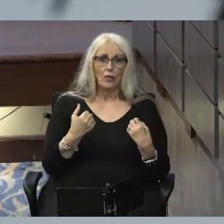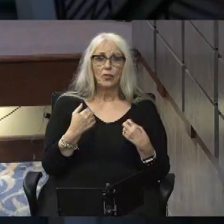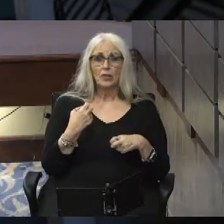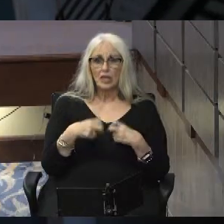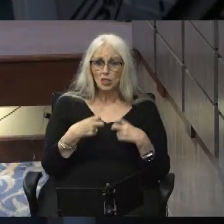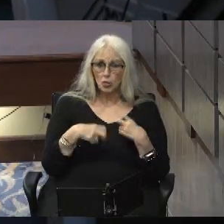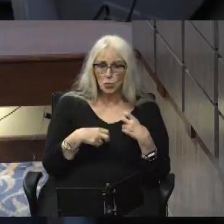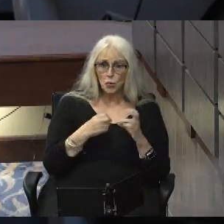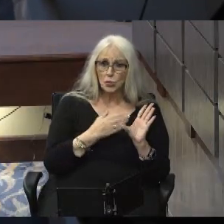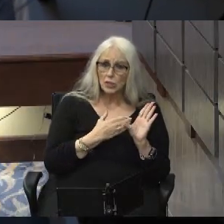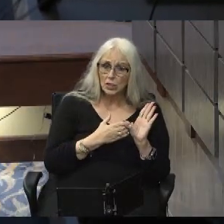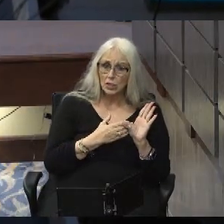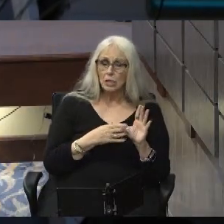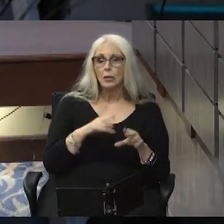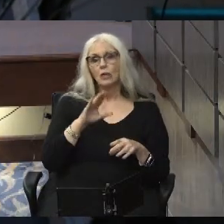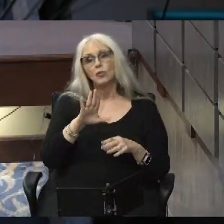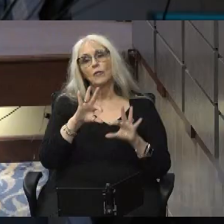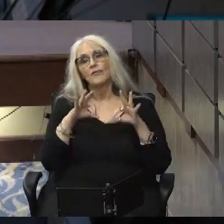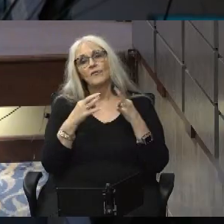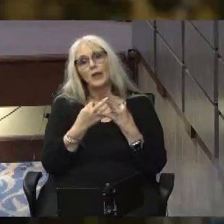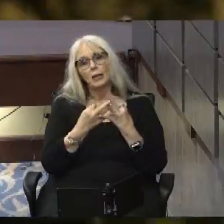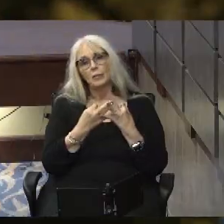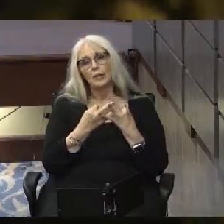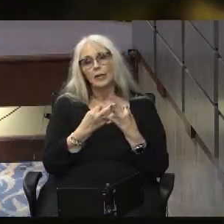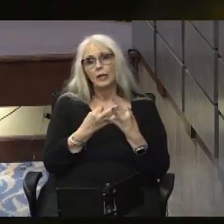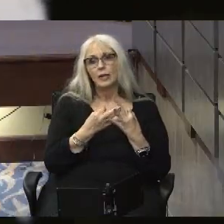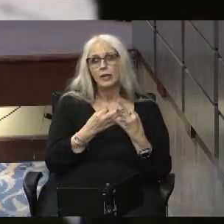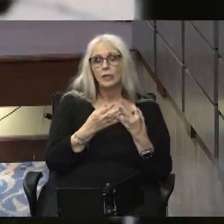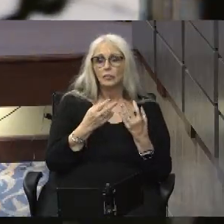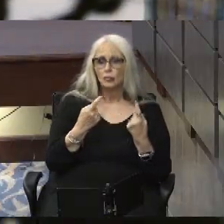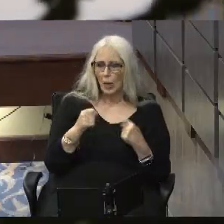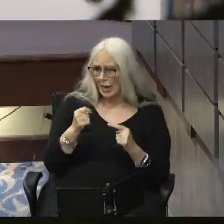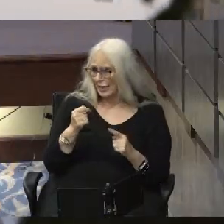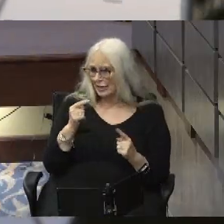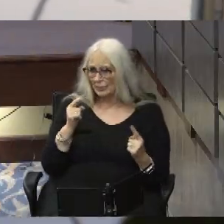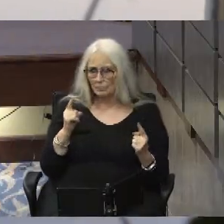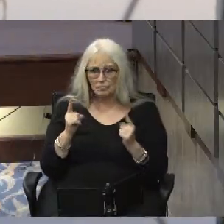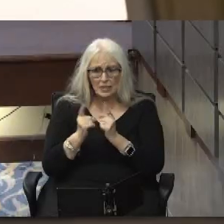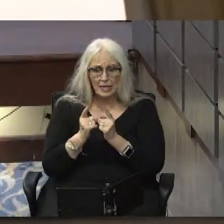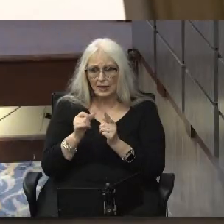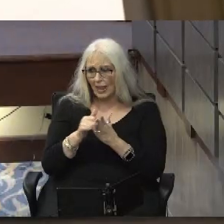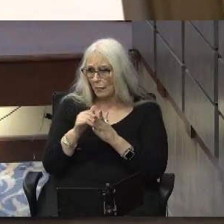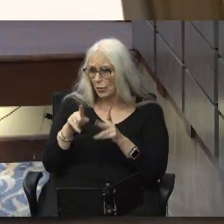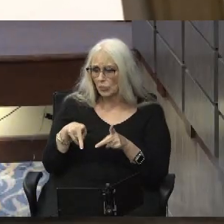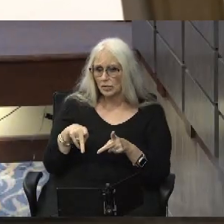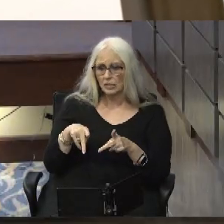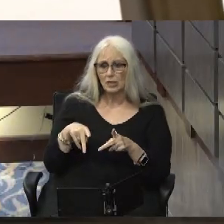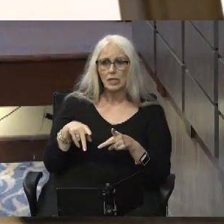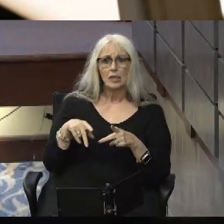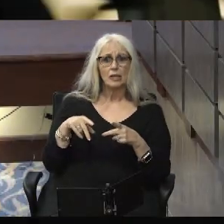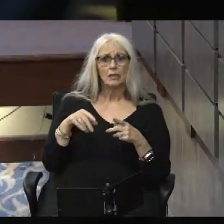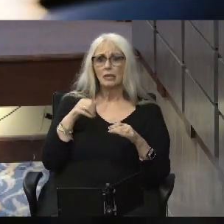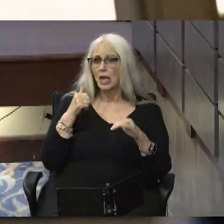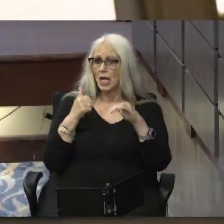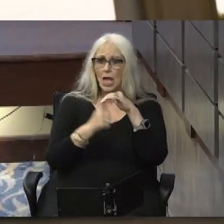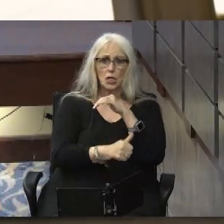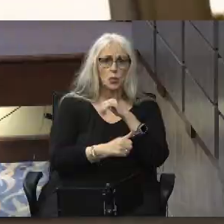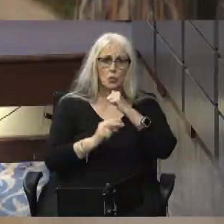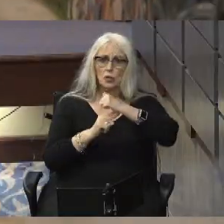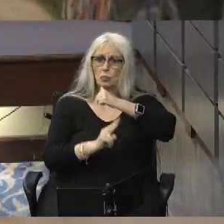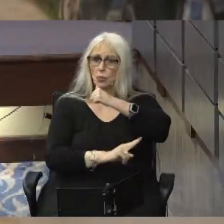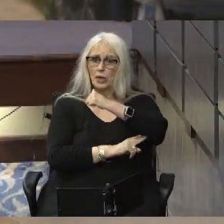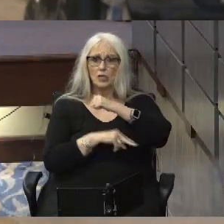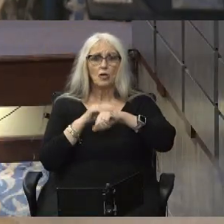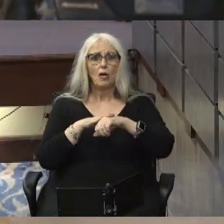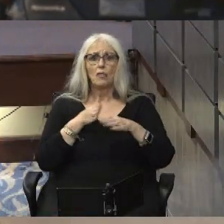your family comes up underneath that individual to ensure that they never find themselves up underneath the bridge and on the